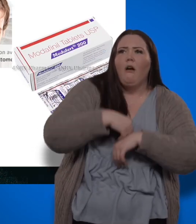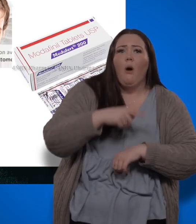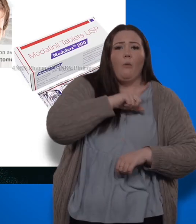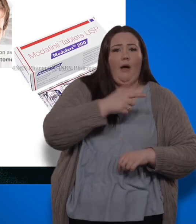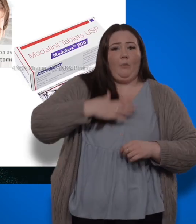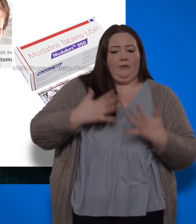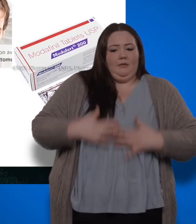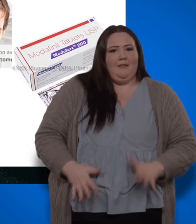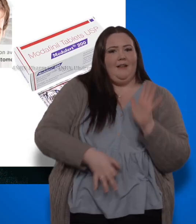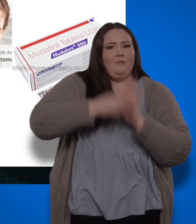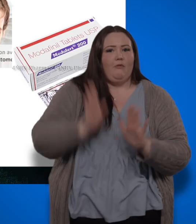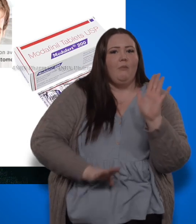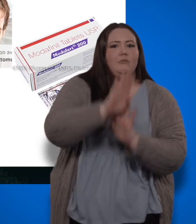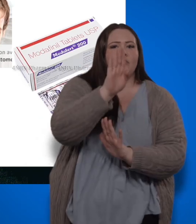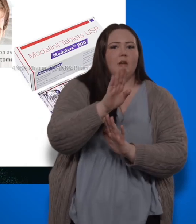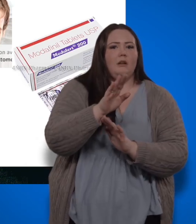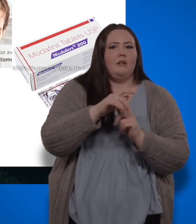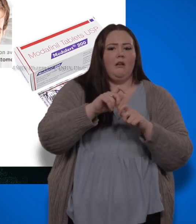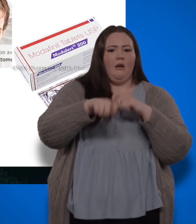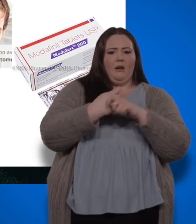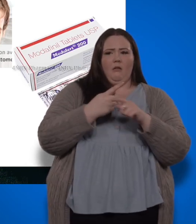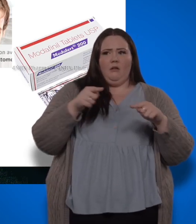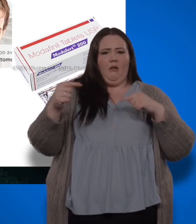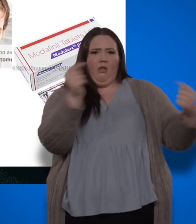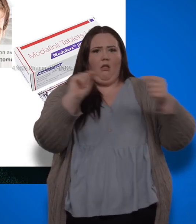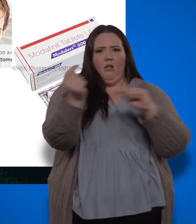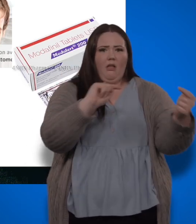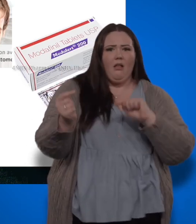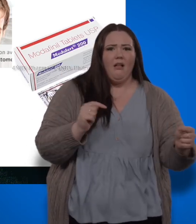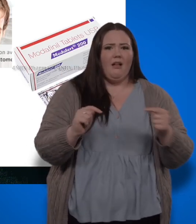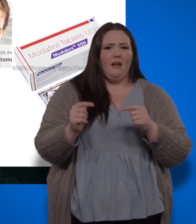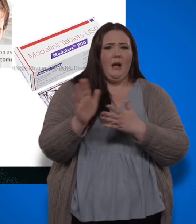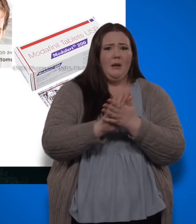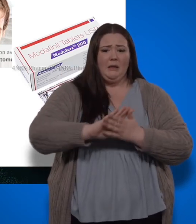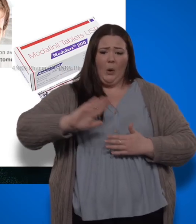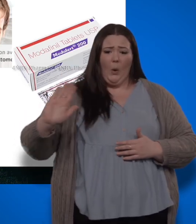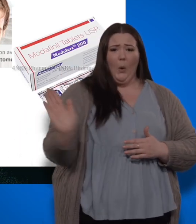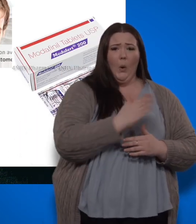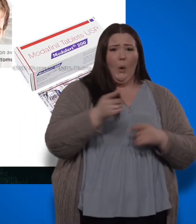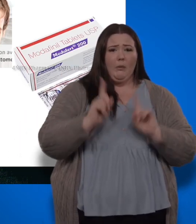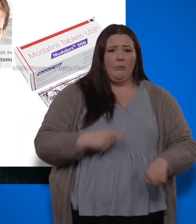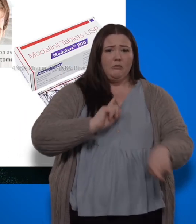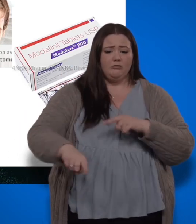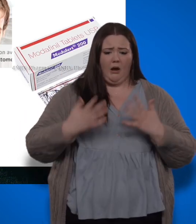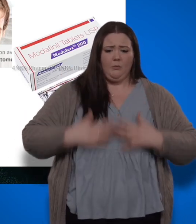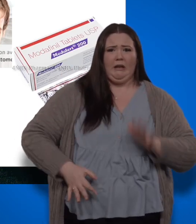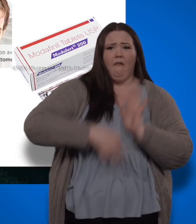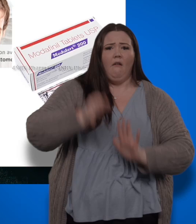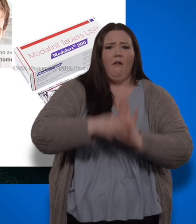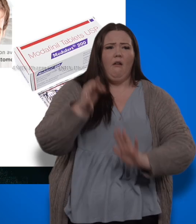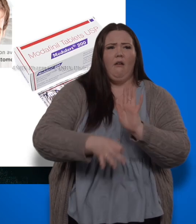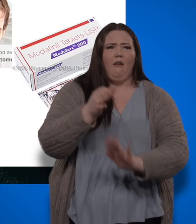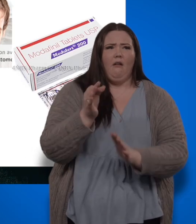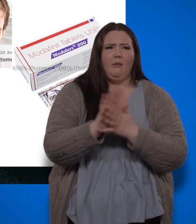competitive arms race where everybody is trying to enhance their bodies, and therefore ultimately no one is staying ahead of